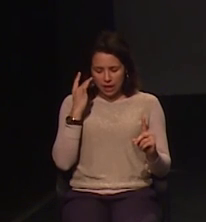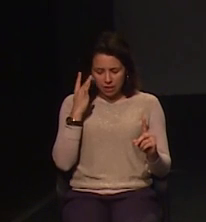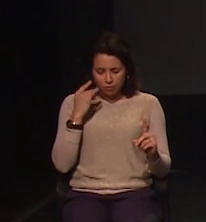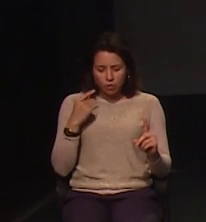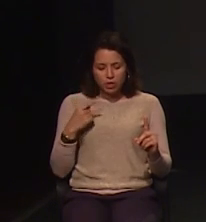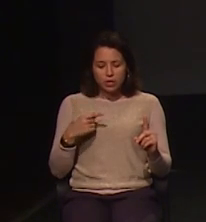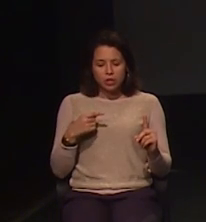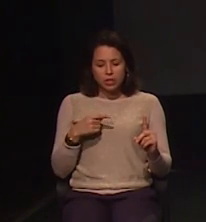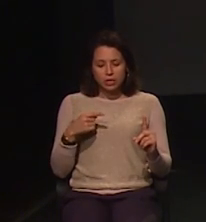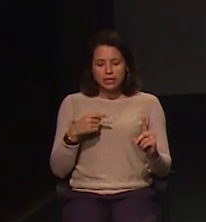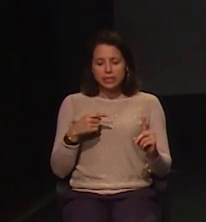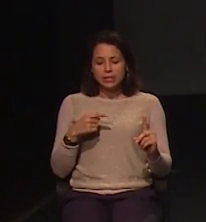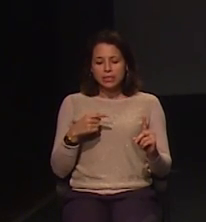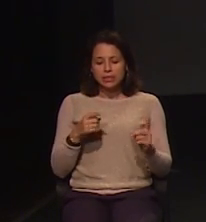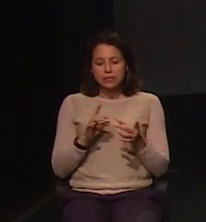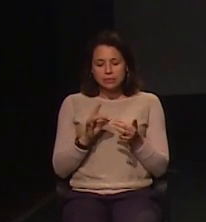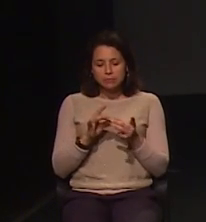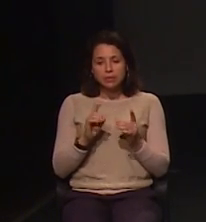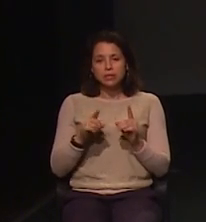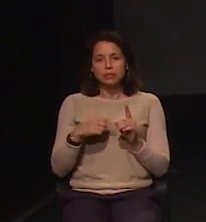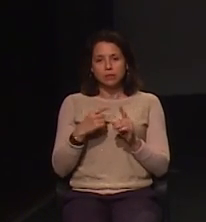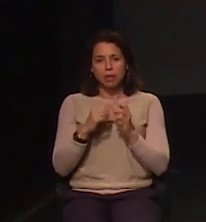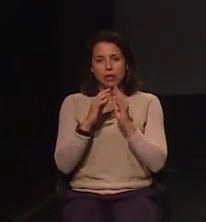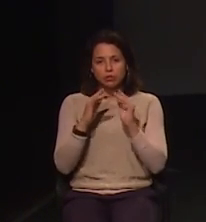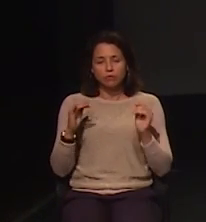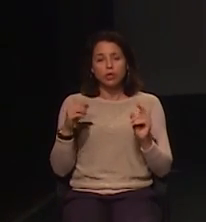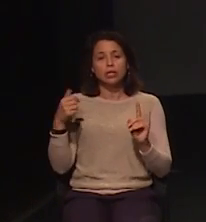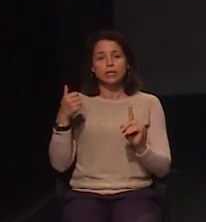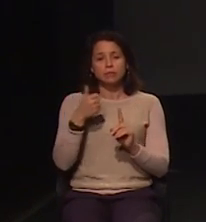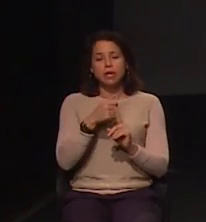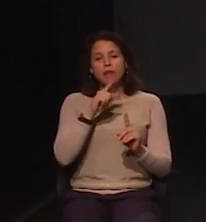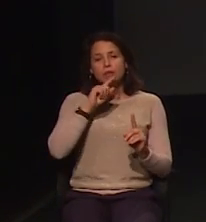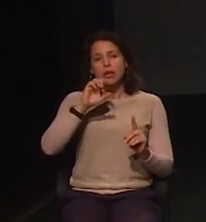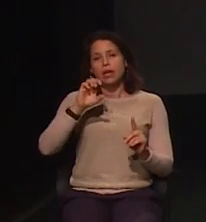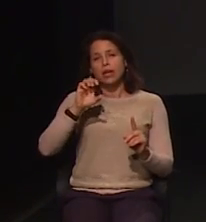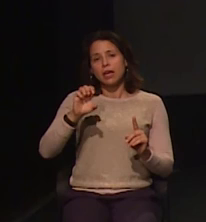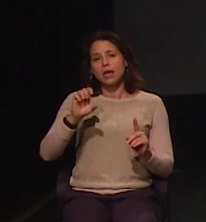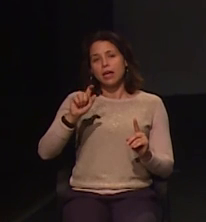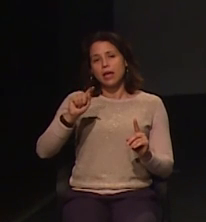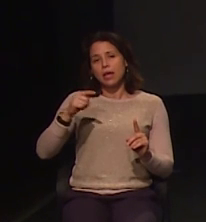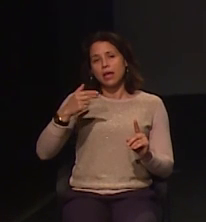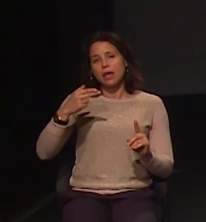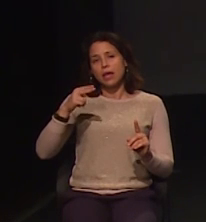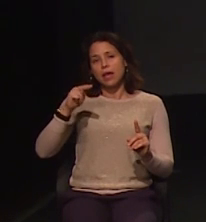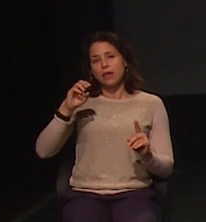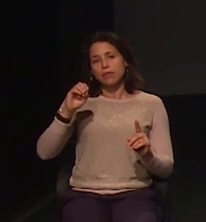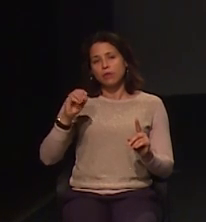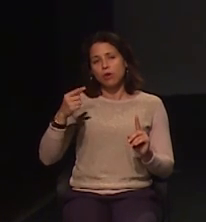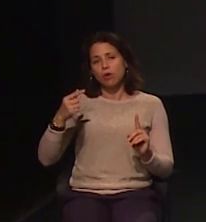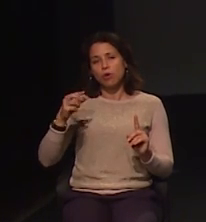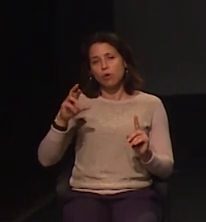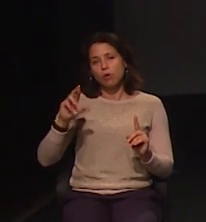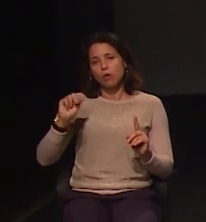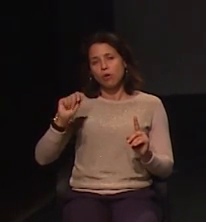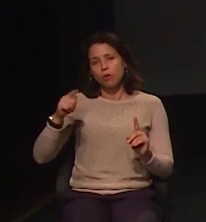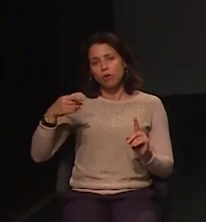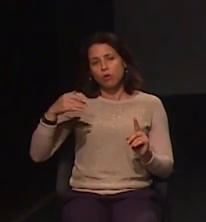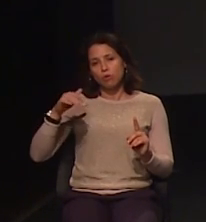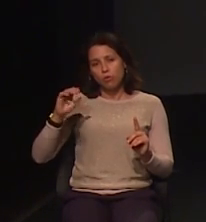on diversity, and he's an ethnographic professor at, I think it's the University of Southern California